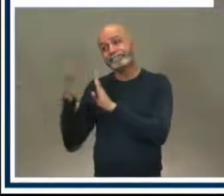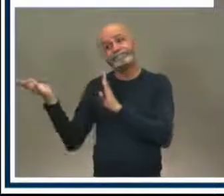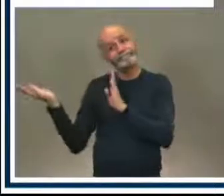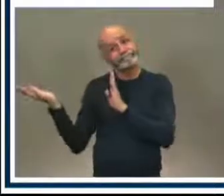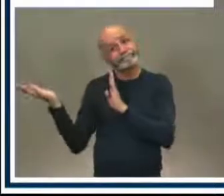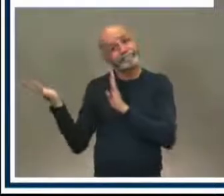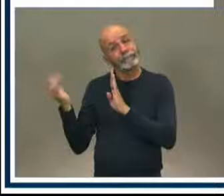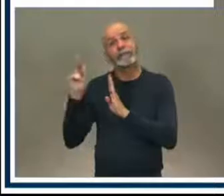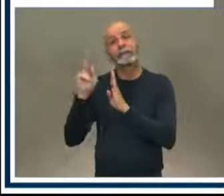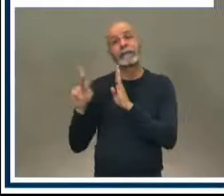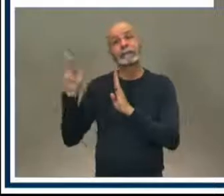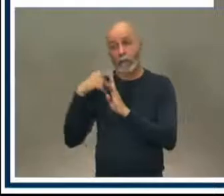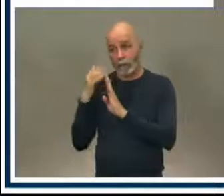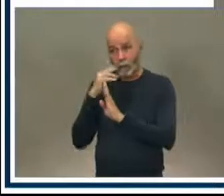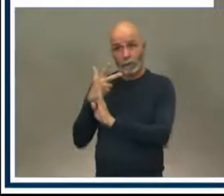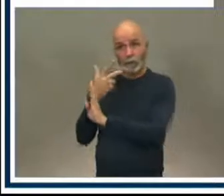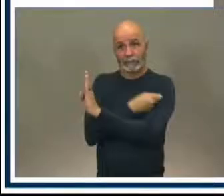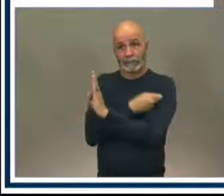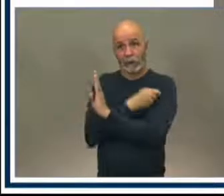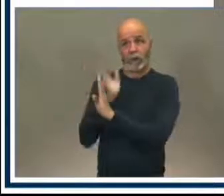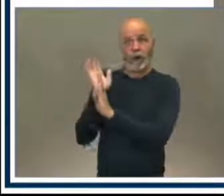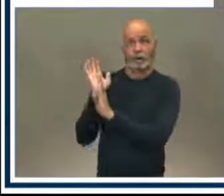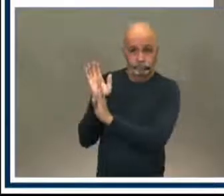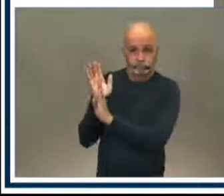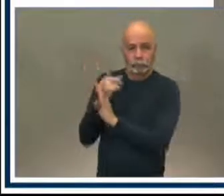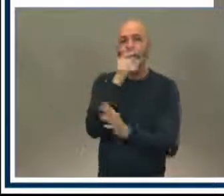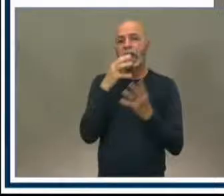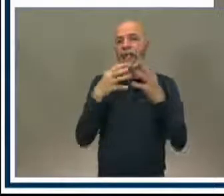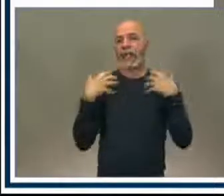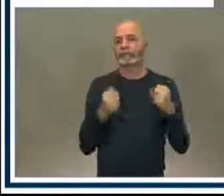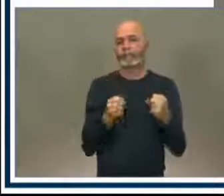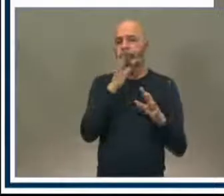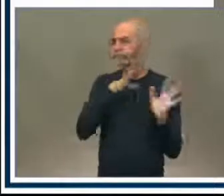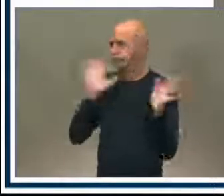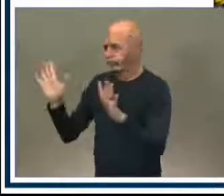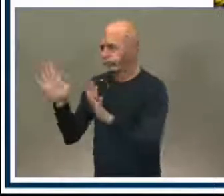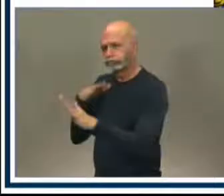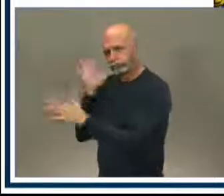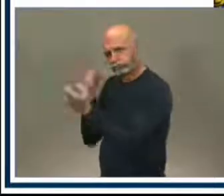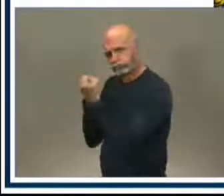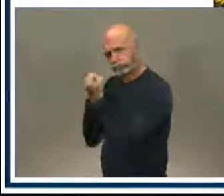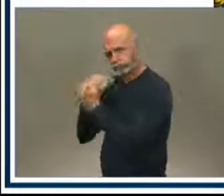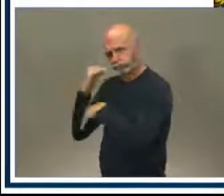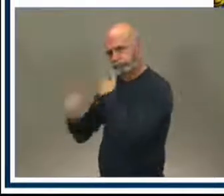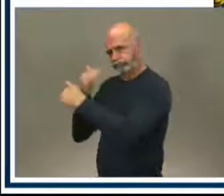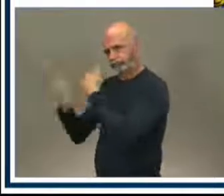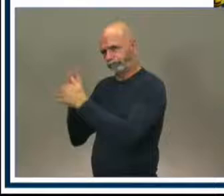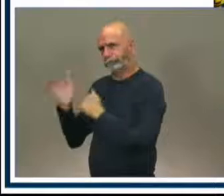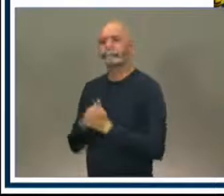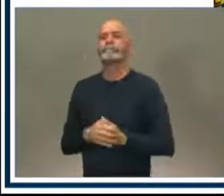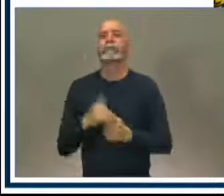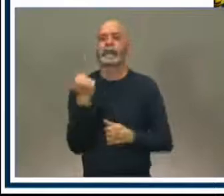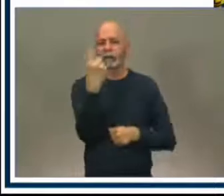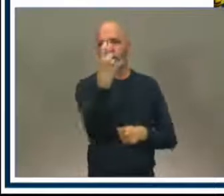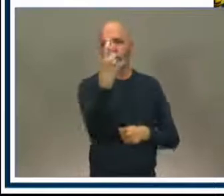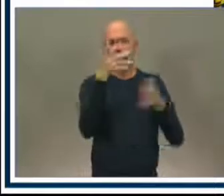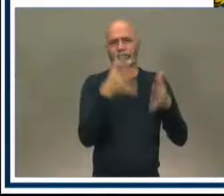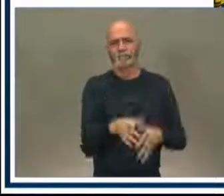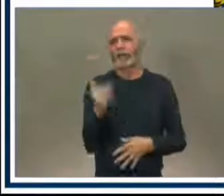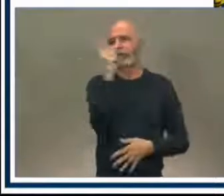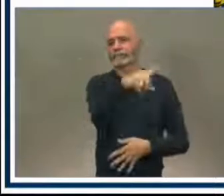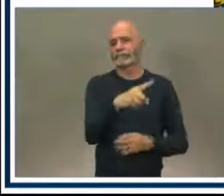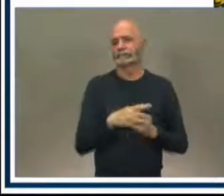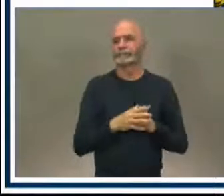will be there to support them to get them vaccinated and get them back into the workforce. We'll take one more question. Go ahead, Paul. You had a question? When you